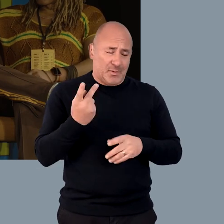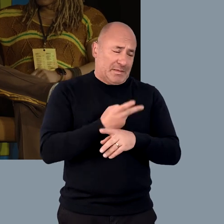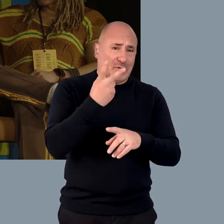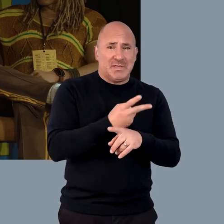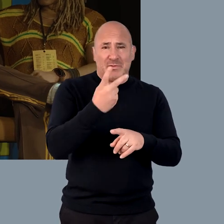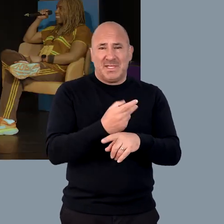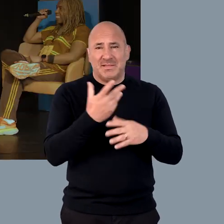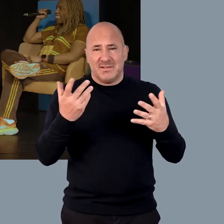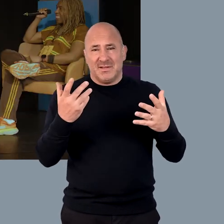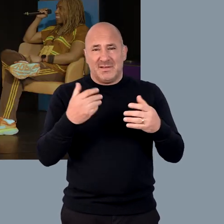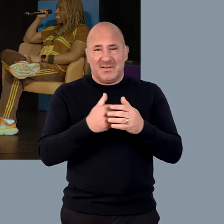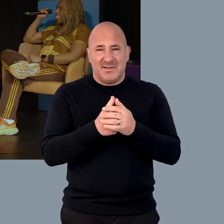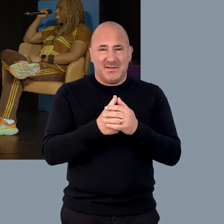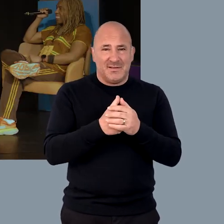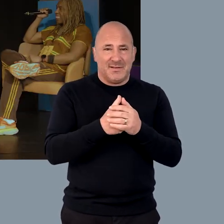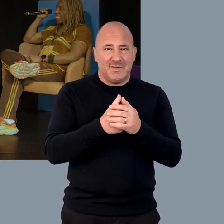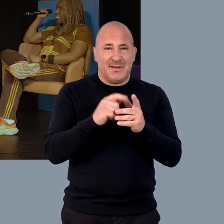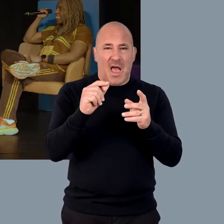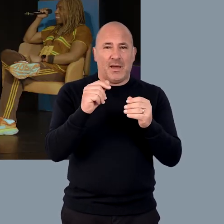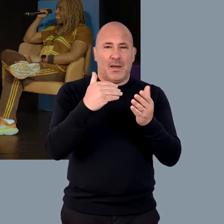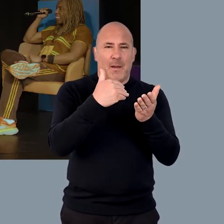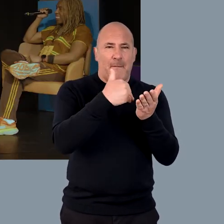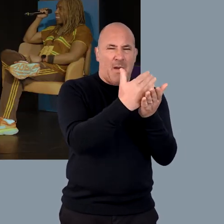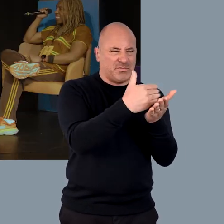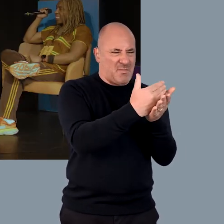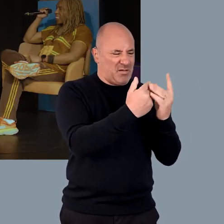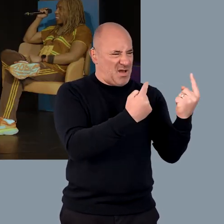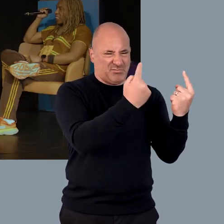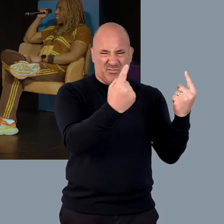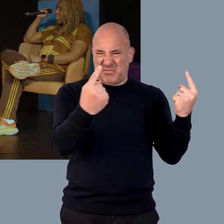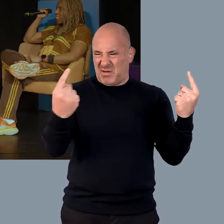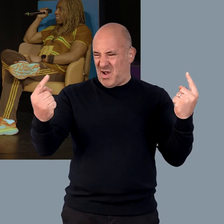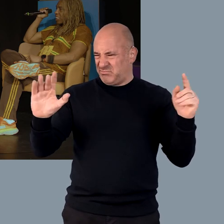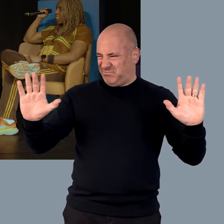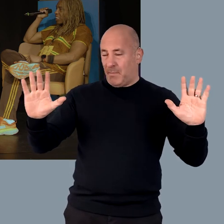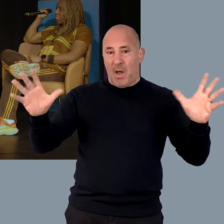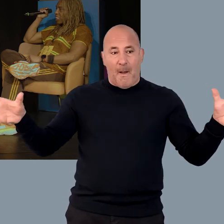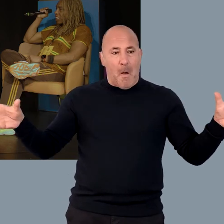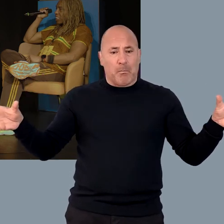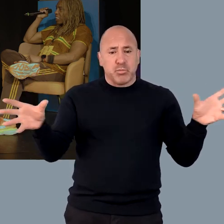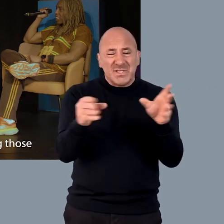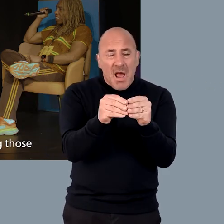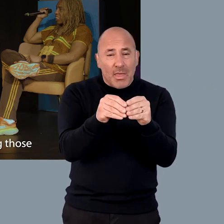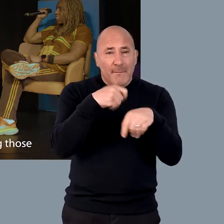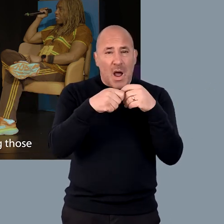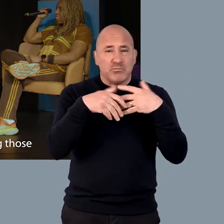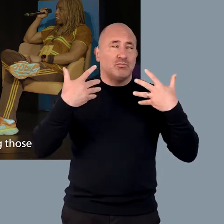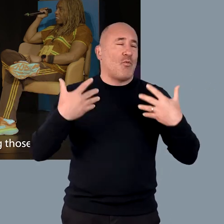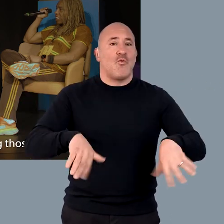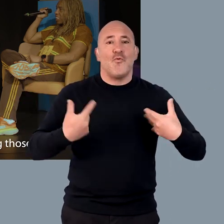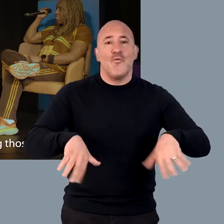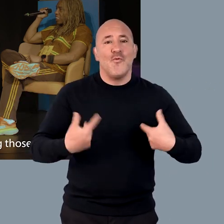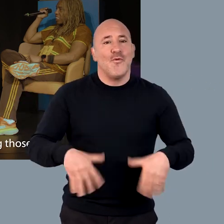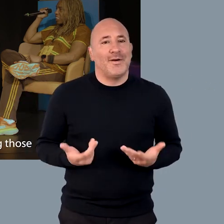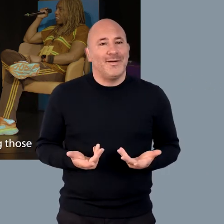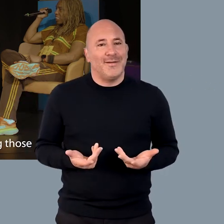the you know Said you know all my what said so many times but that that when then there's some of the parts That the sum of the